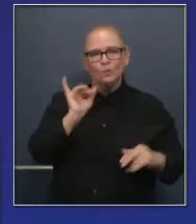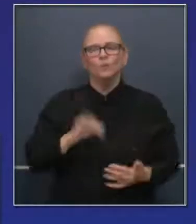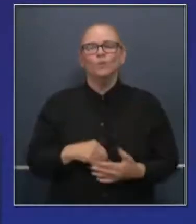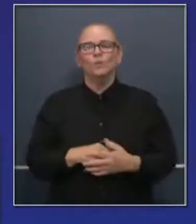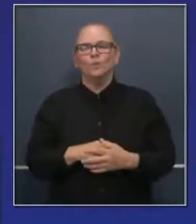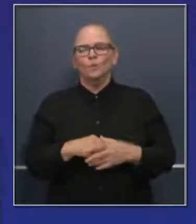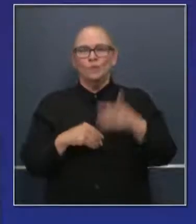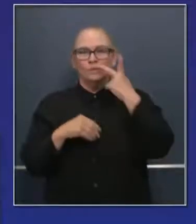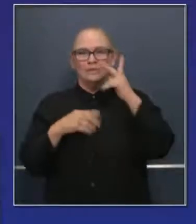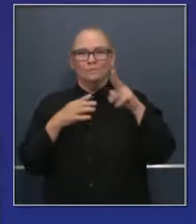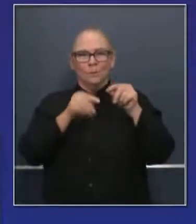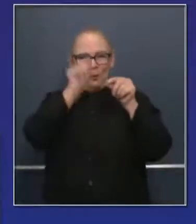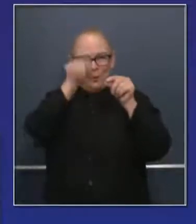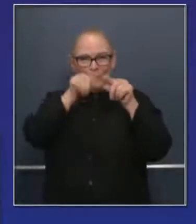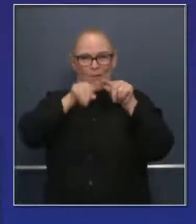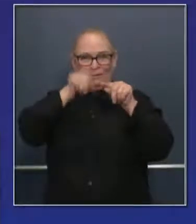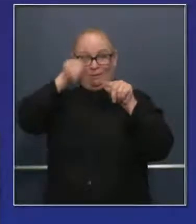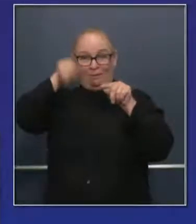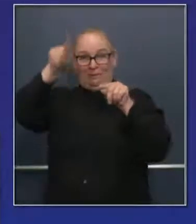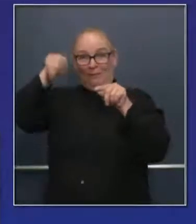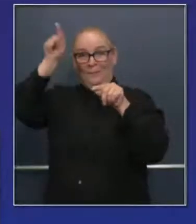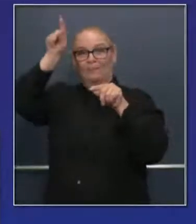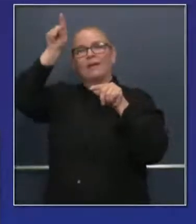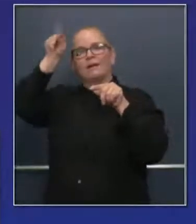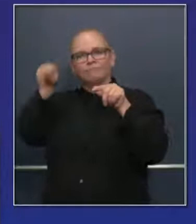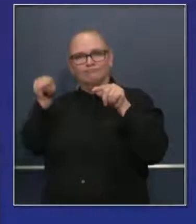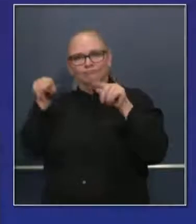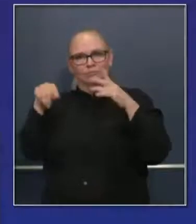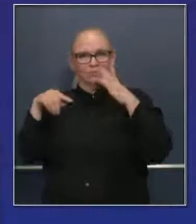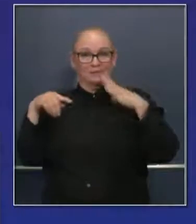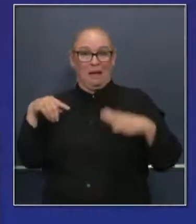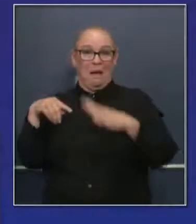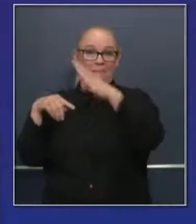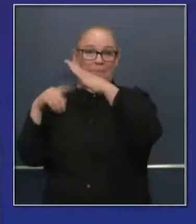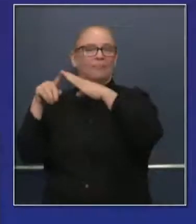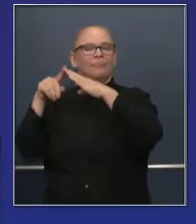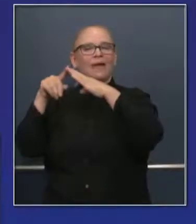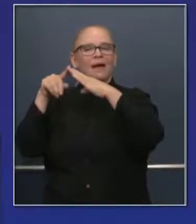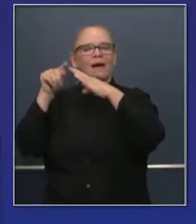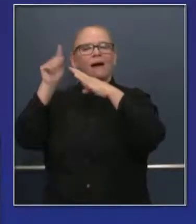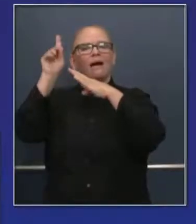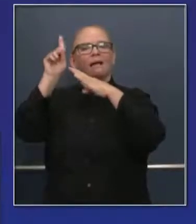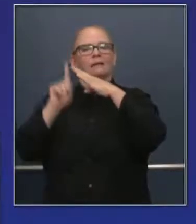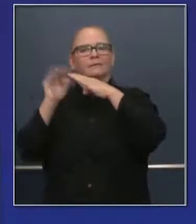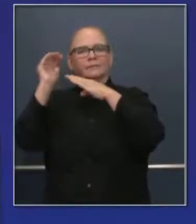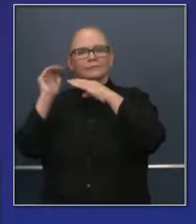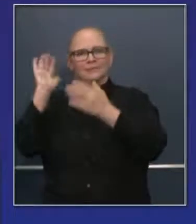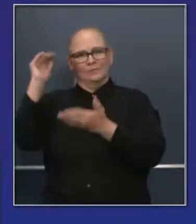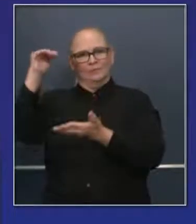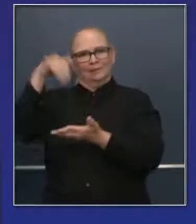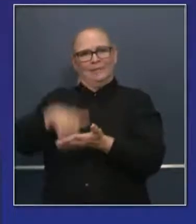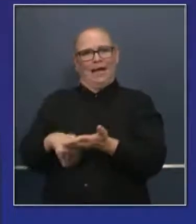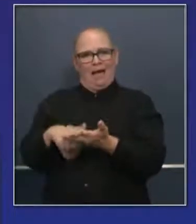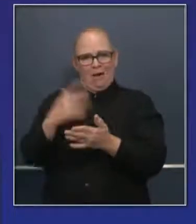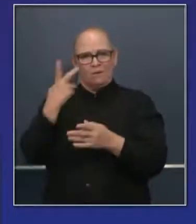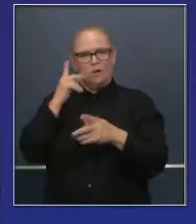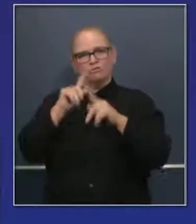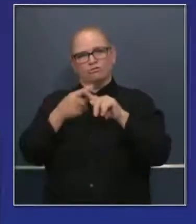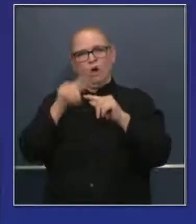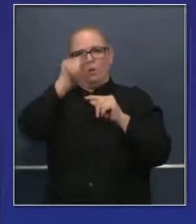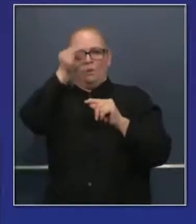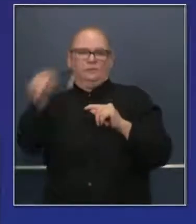number 126,000, almost 127,000 daily average tests, about 140, just shy